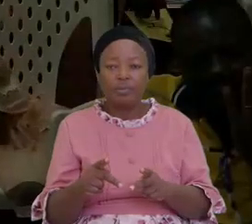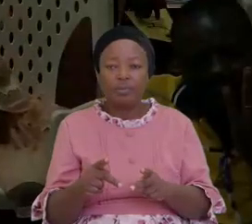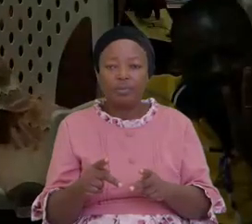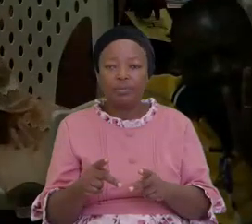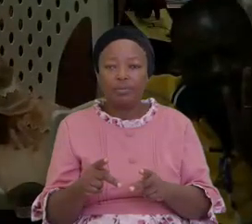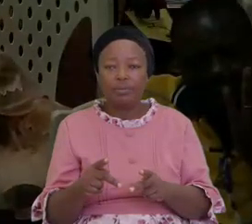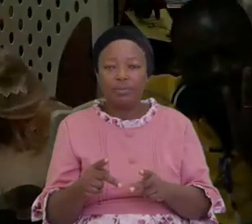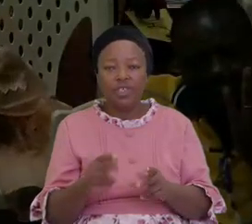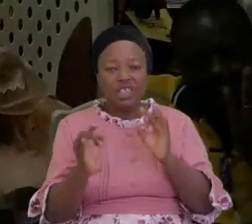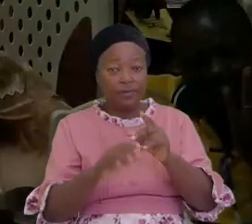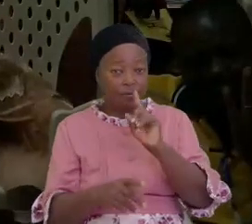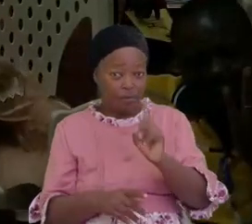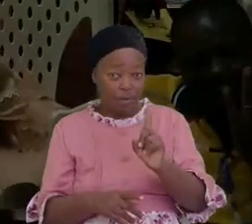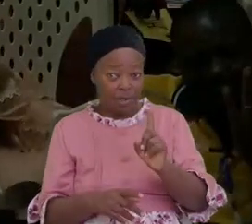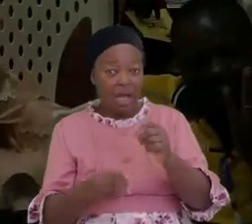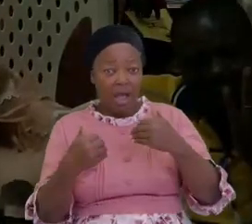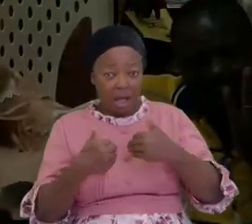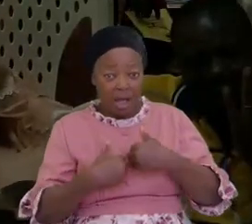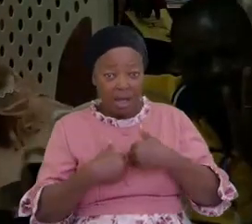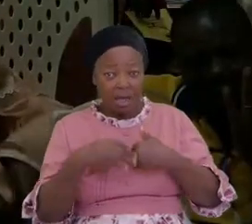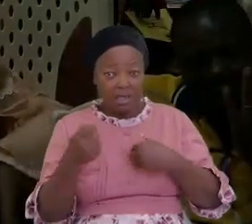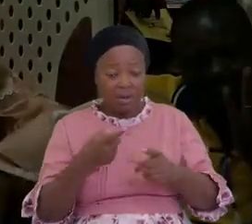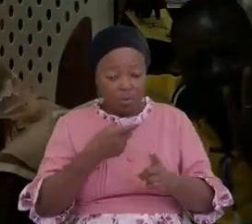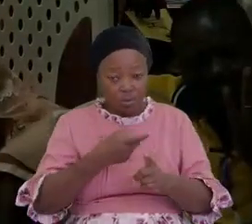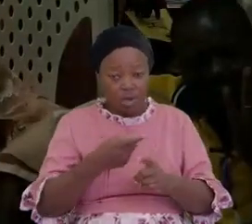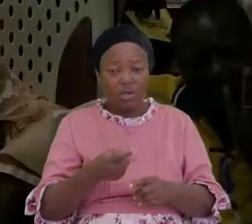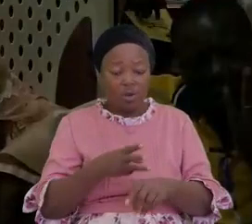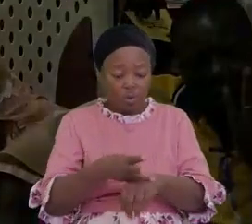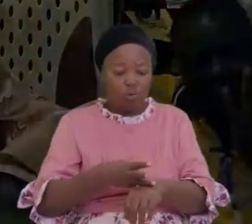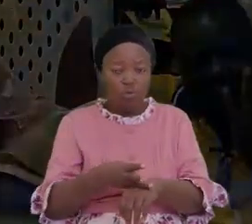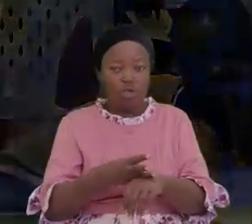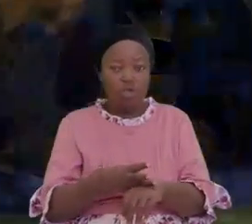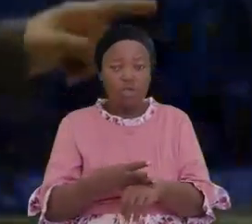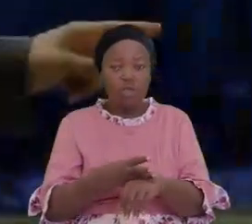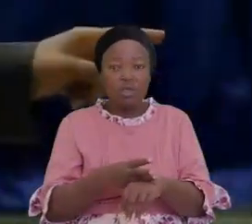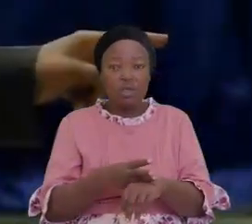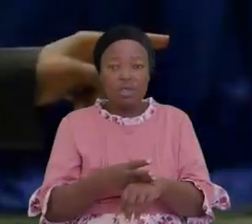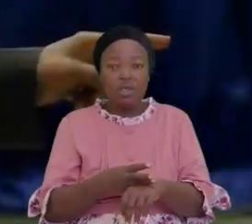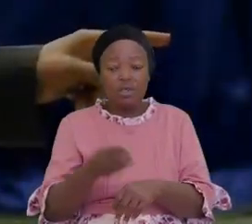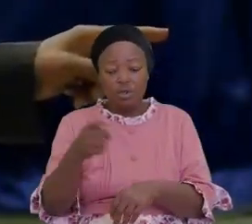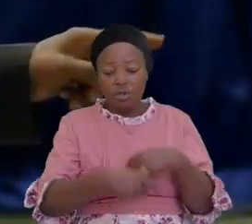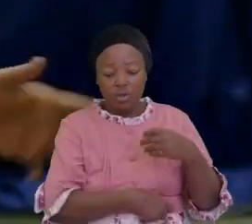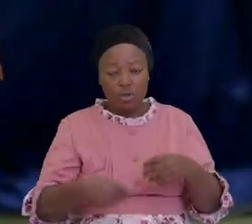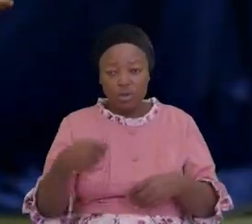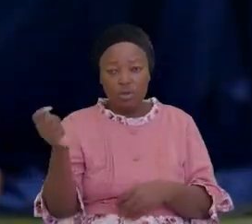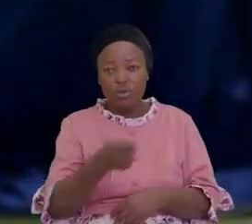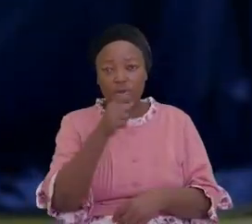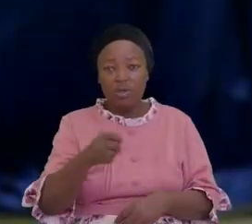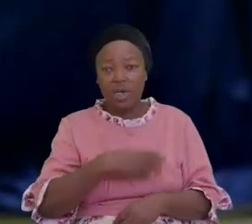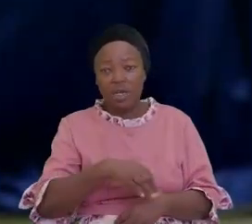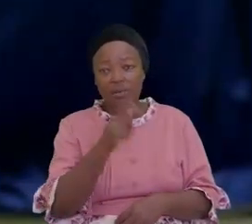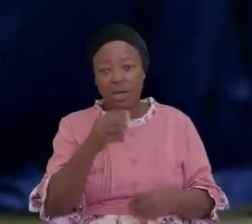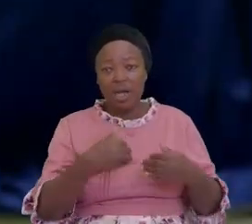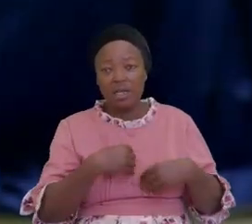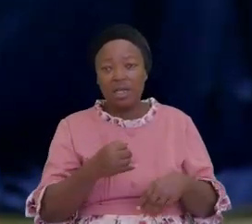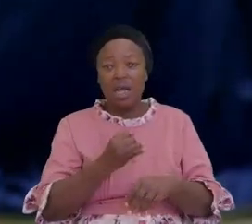If one had a wooden sword and the other one had an iron sword, you can tell what will happen